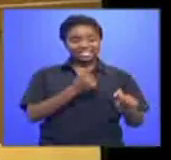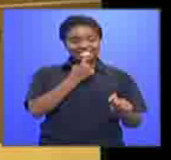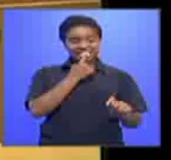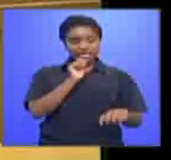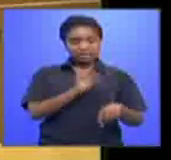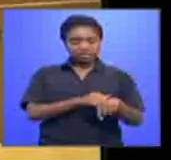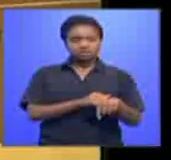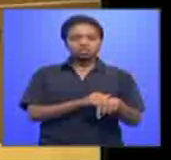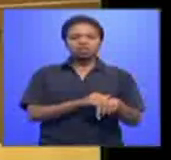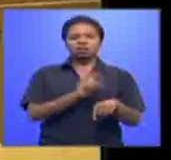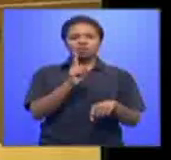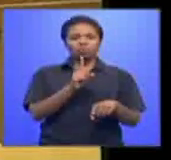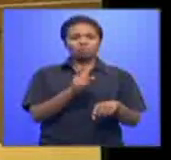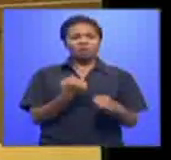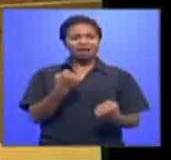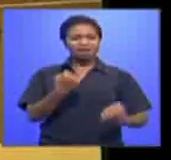to rail